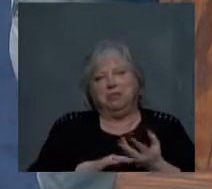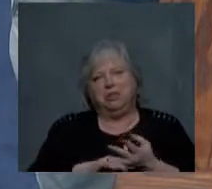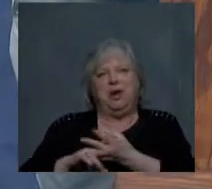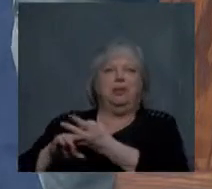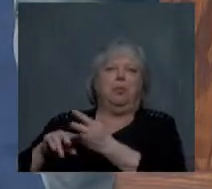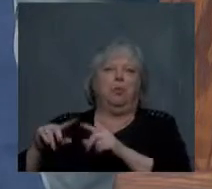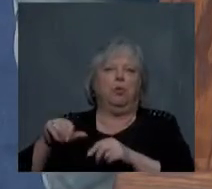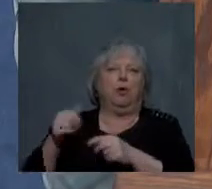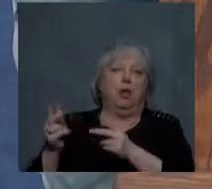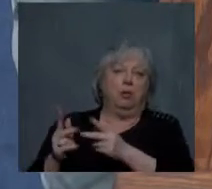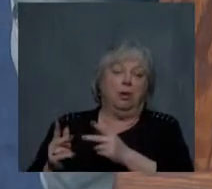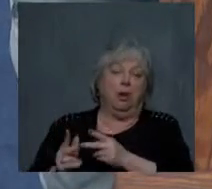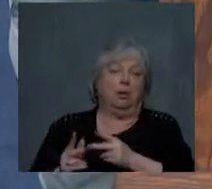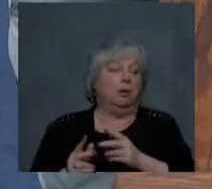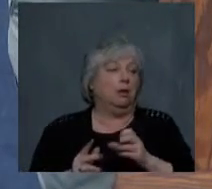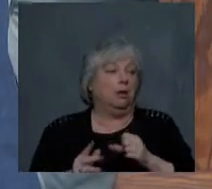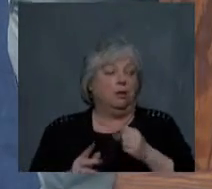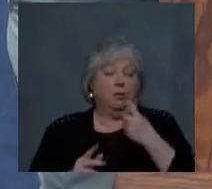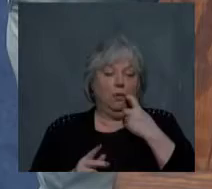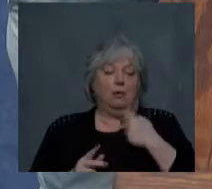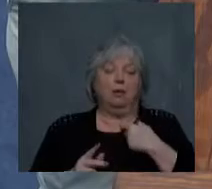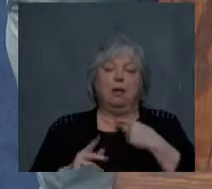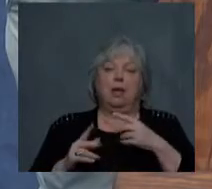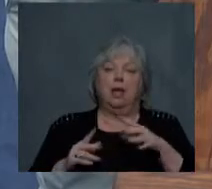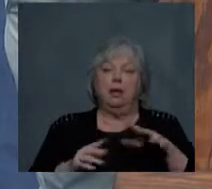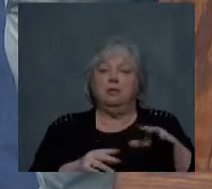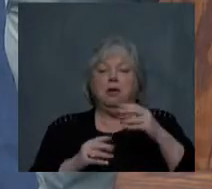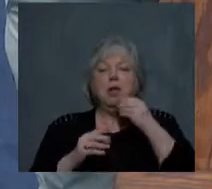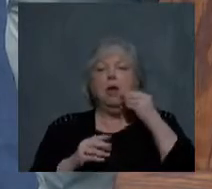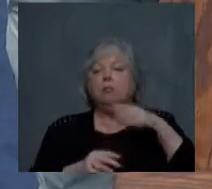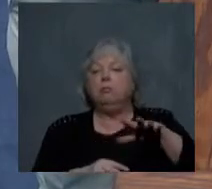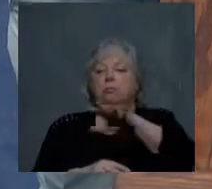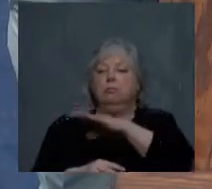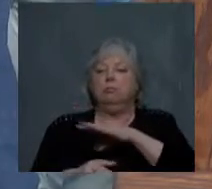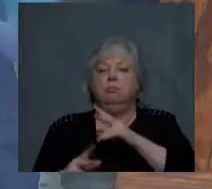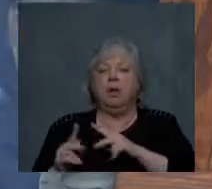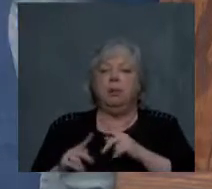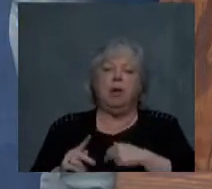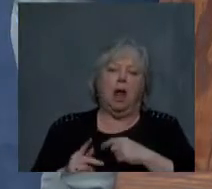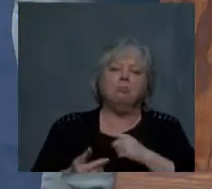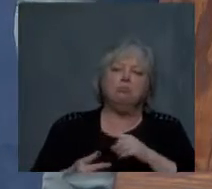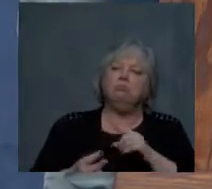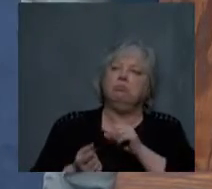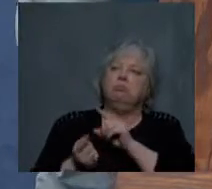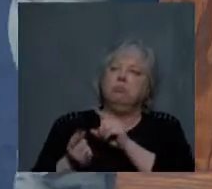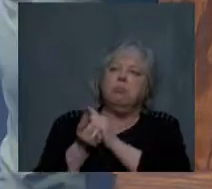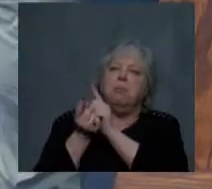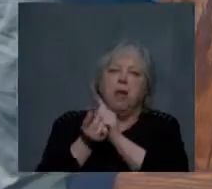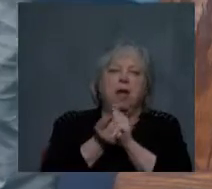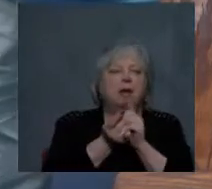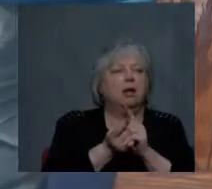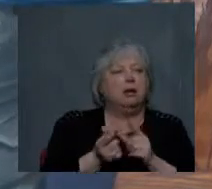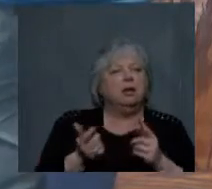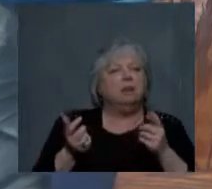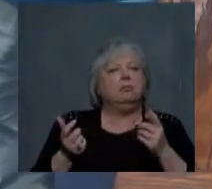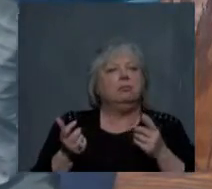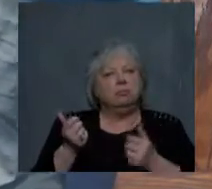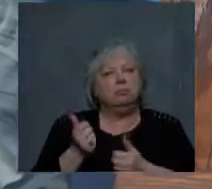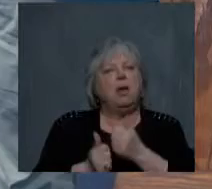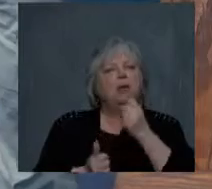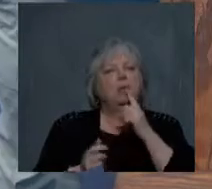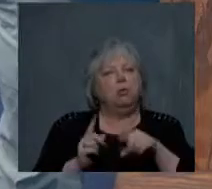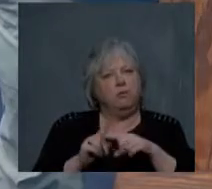meeting with some of the residents here recently. They all were fairly in favorable of it, and a bunch of them came today